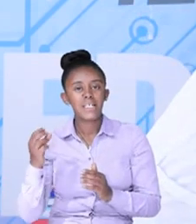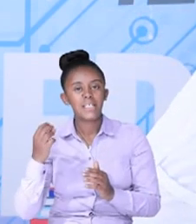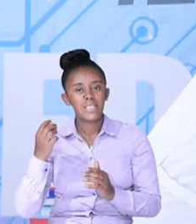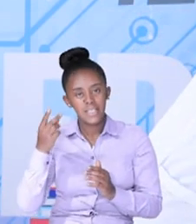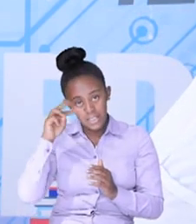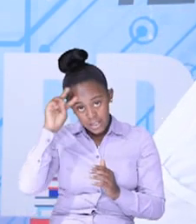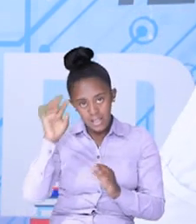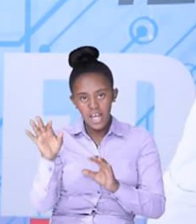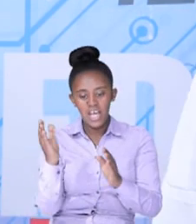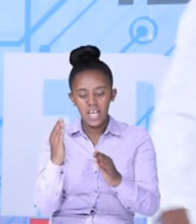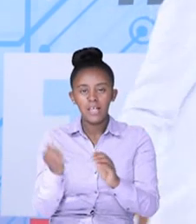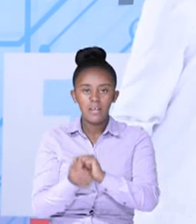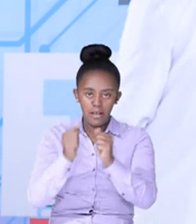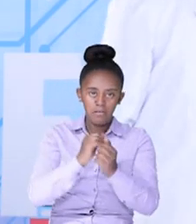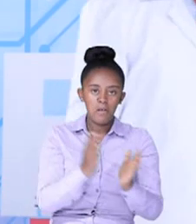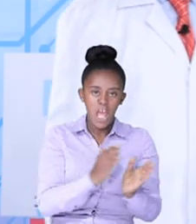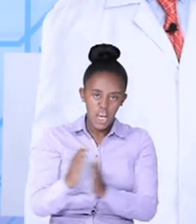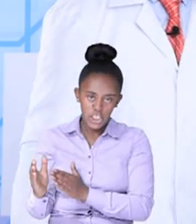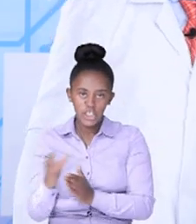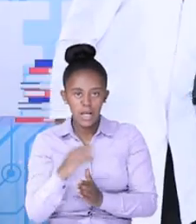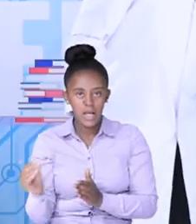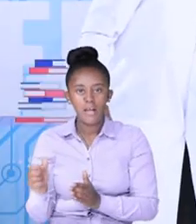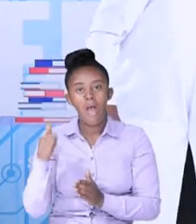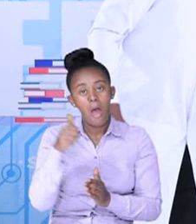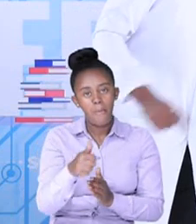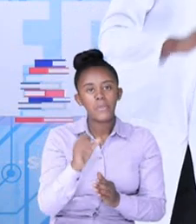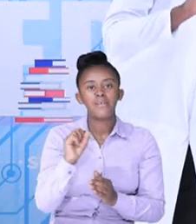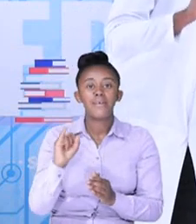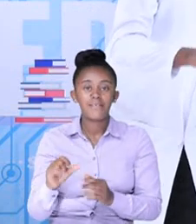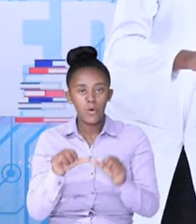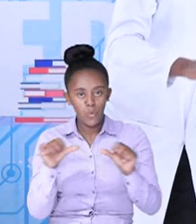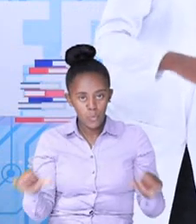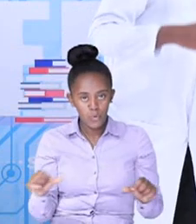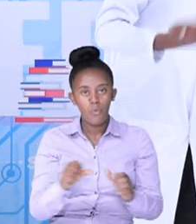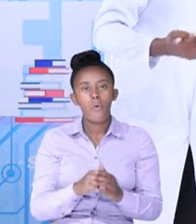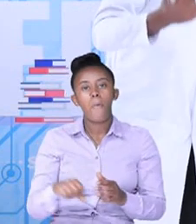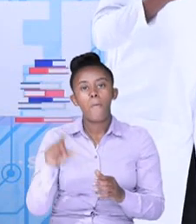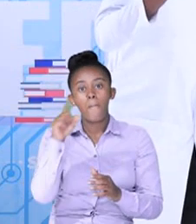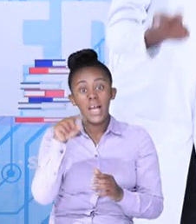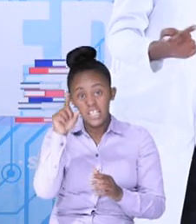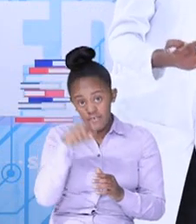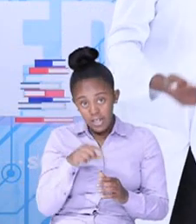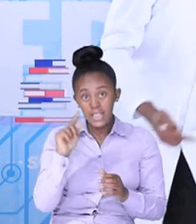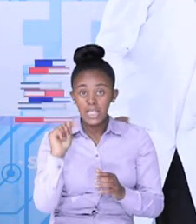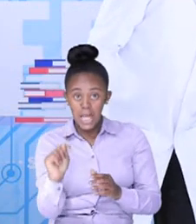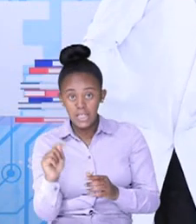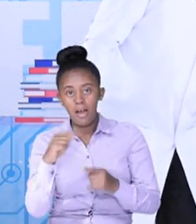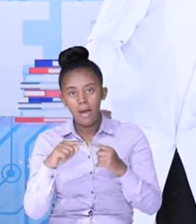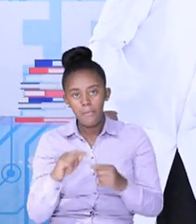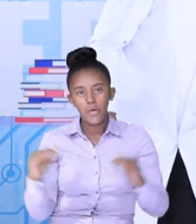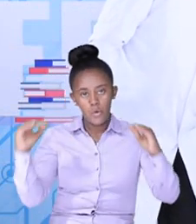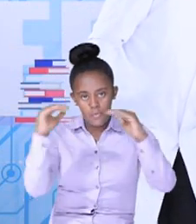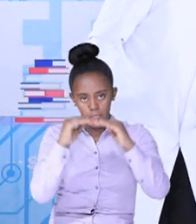rearranged and gives us ampere. So the SI unit of magnetic flux is Tesla, and Tesla can be equivalently